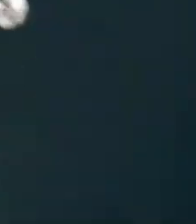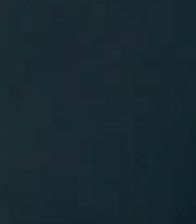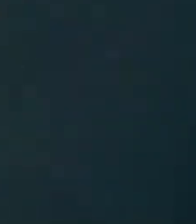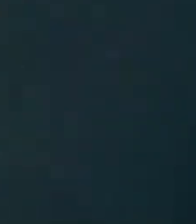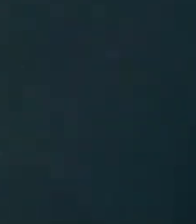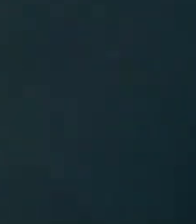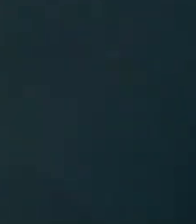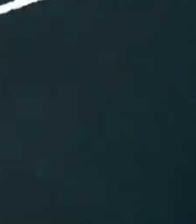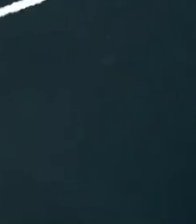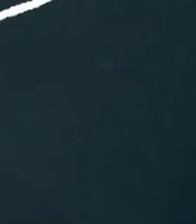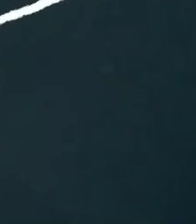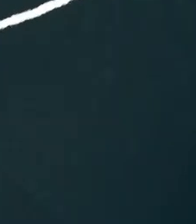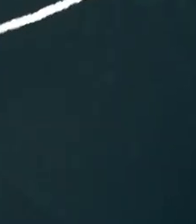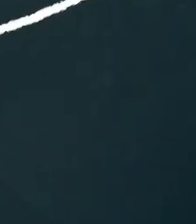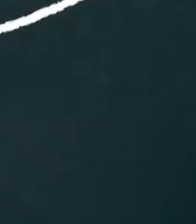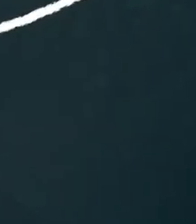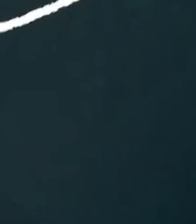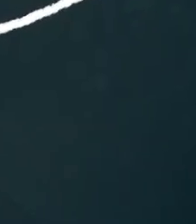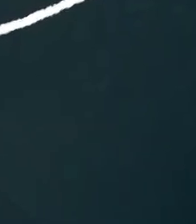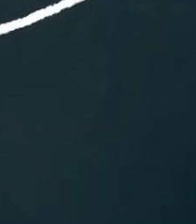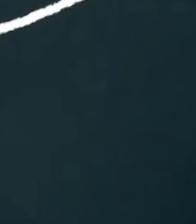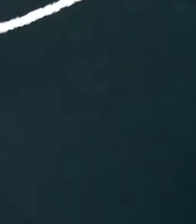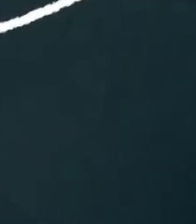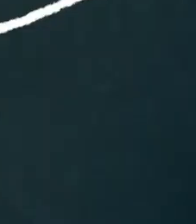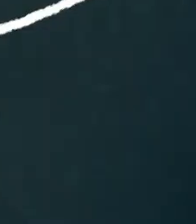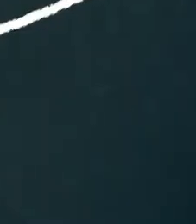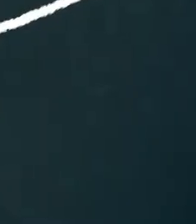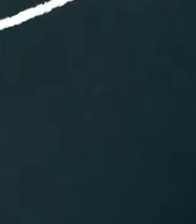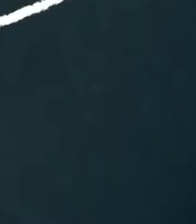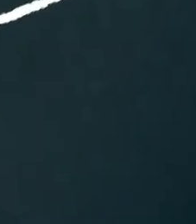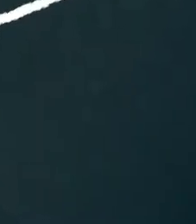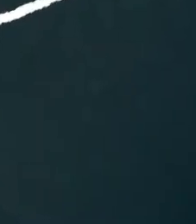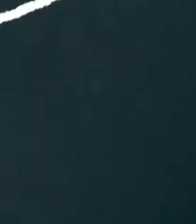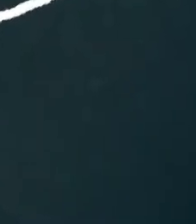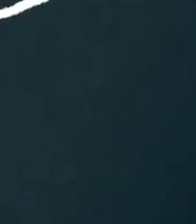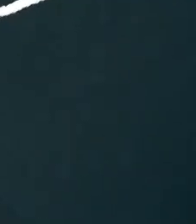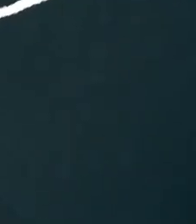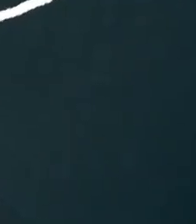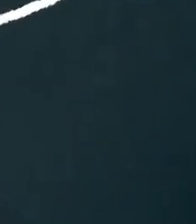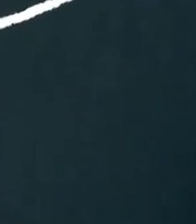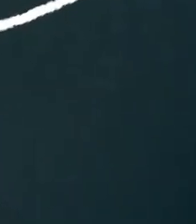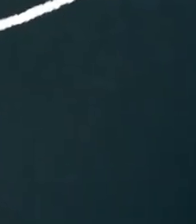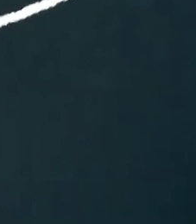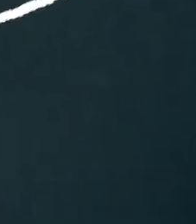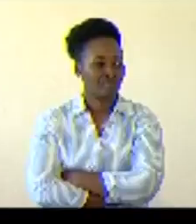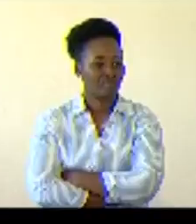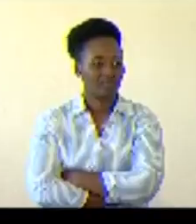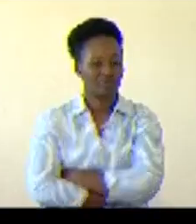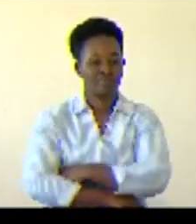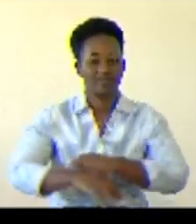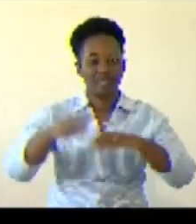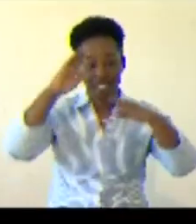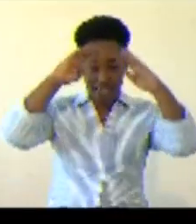Welcome to Study Time, a televised home learning program produced by Rwanda Education Board.